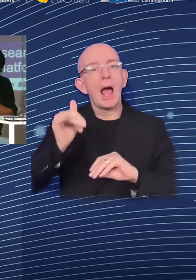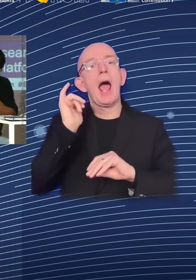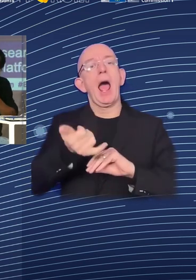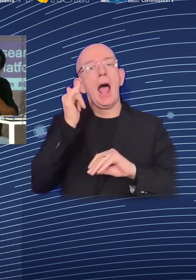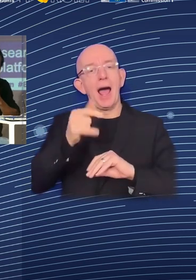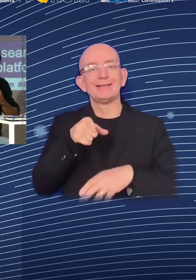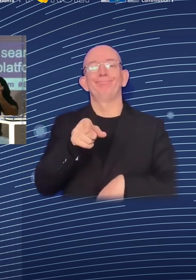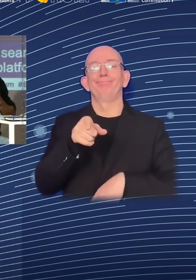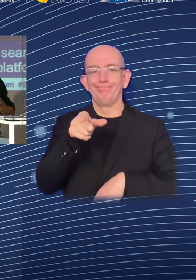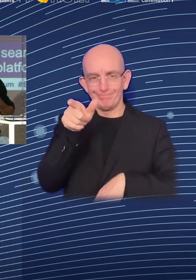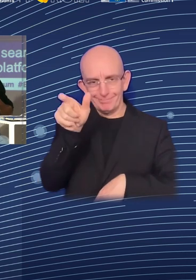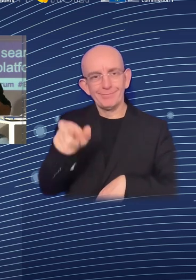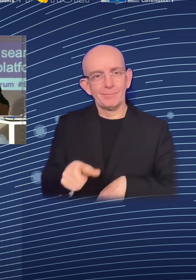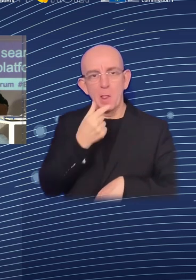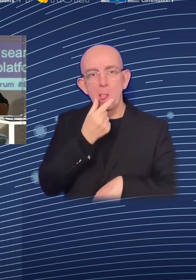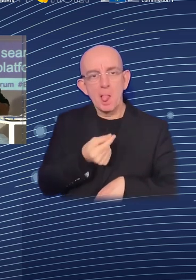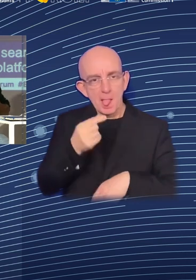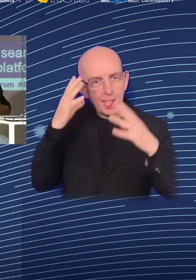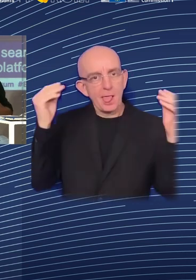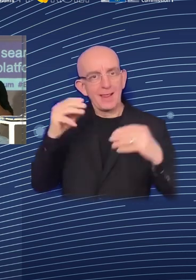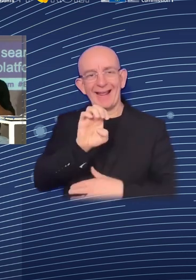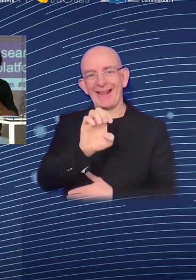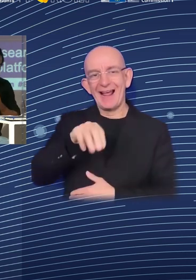know if you are...